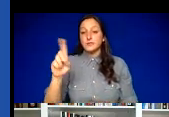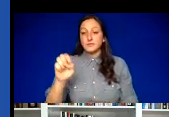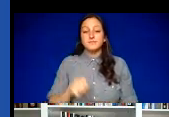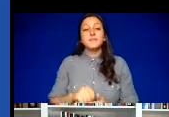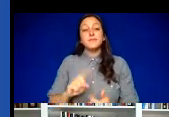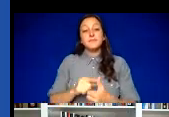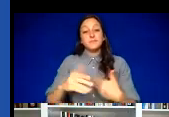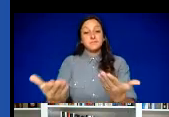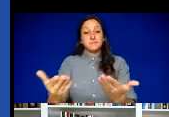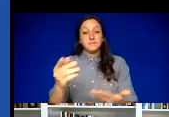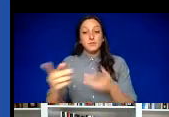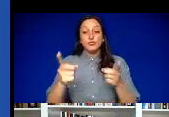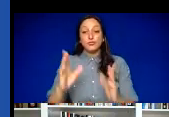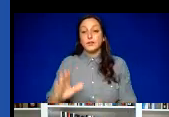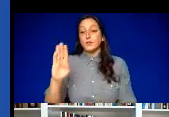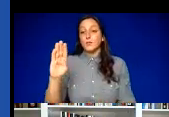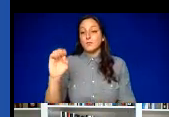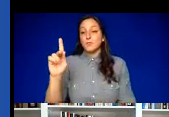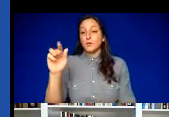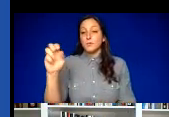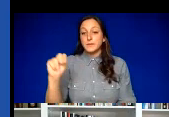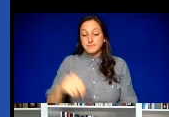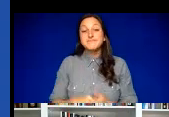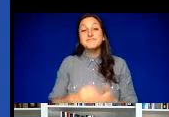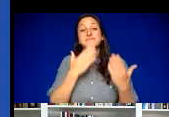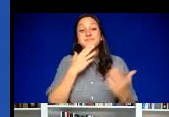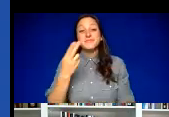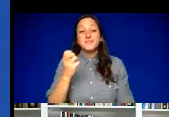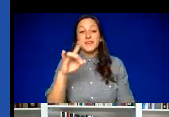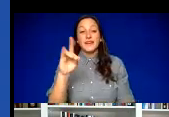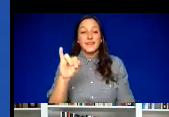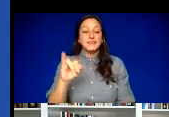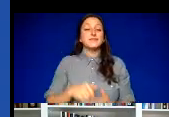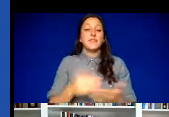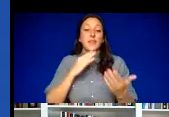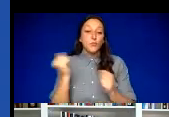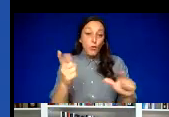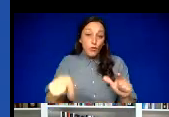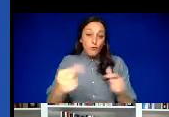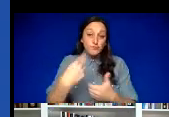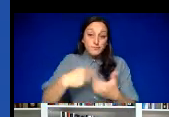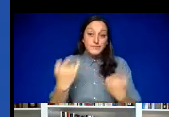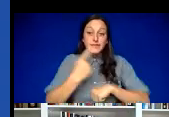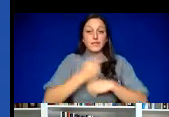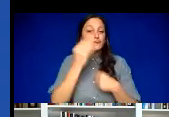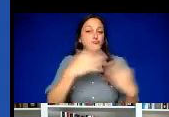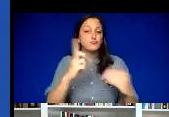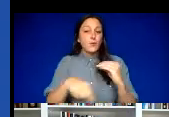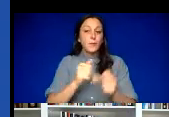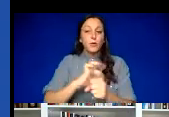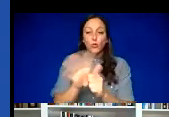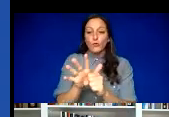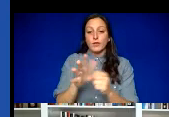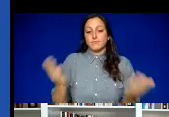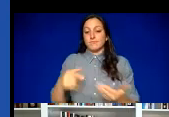Heidi, and thank you all for joining us here today to give you an update on COVID-19 in the state